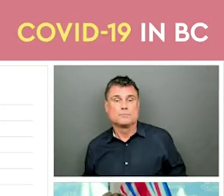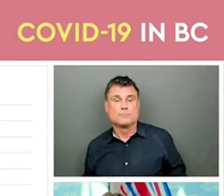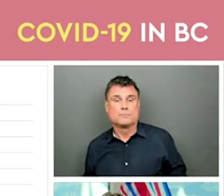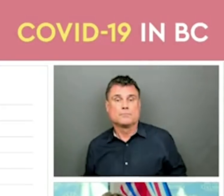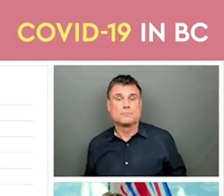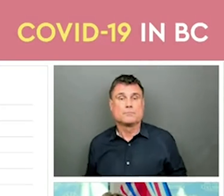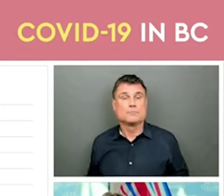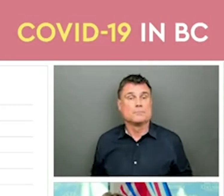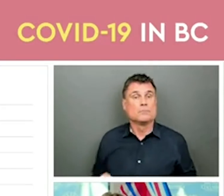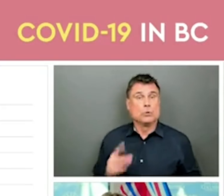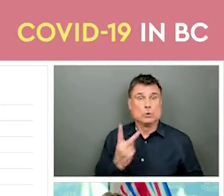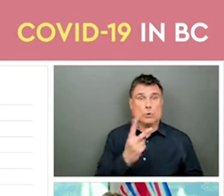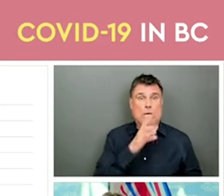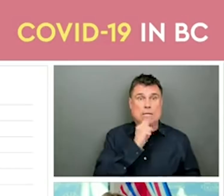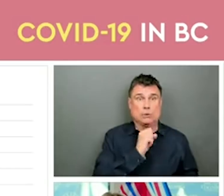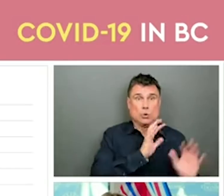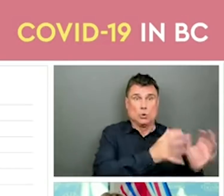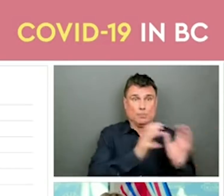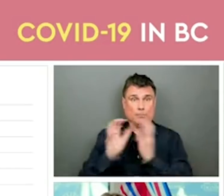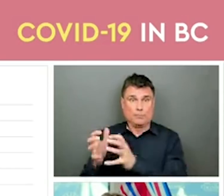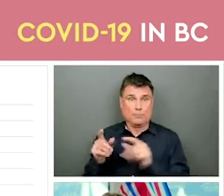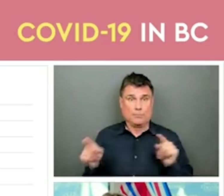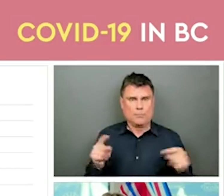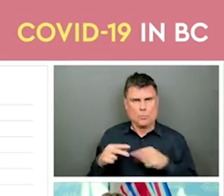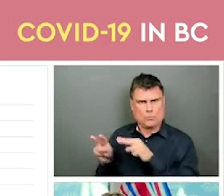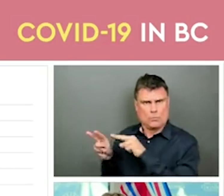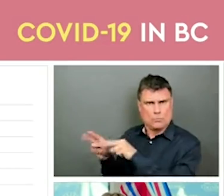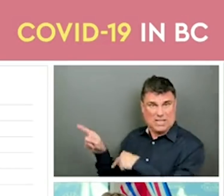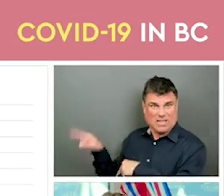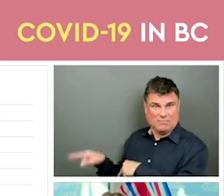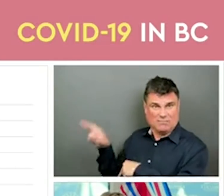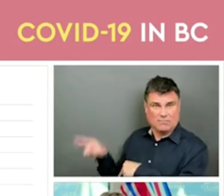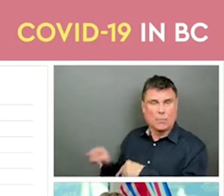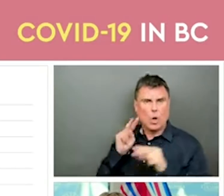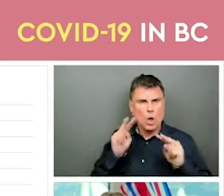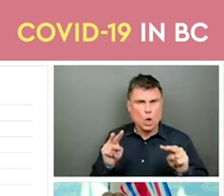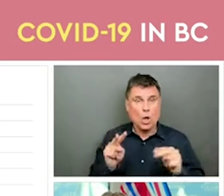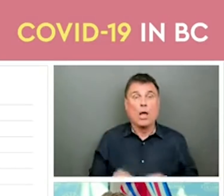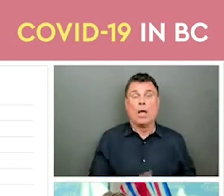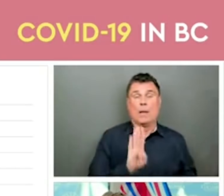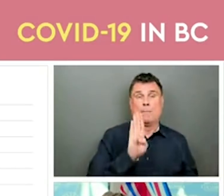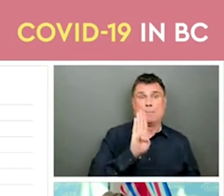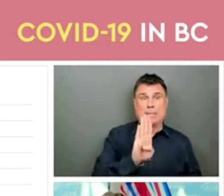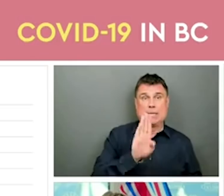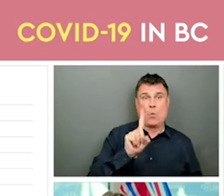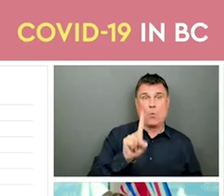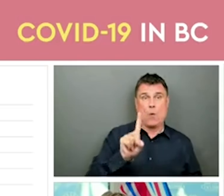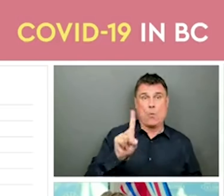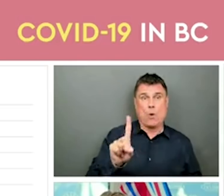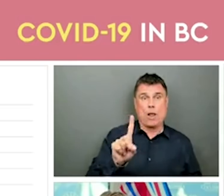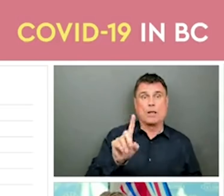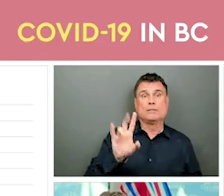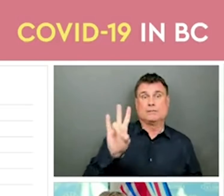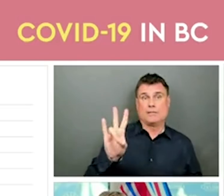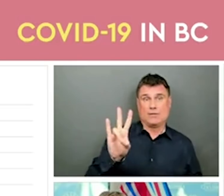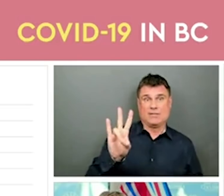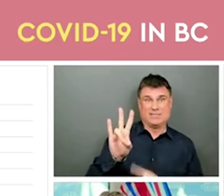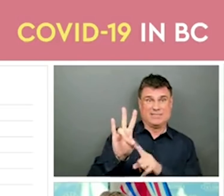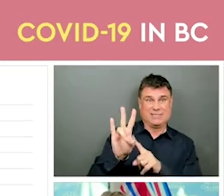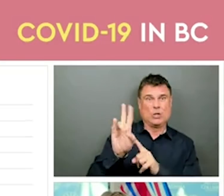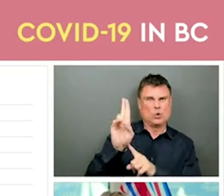most concerned about, or that we're watching most carefully, what we can see is the B117, it really does reflect people who